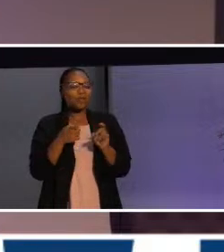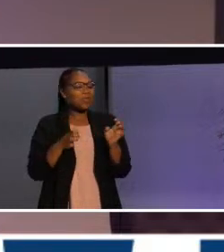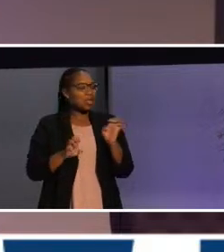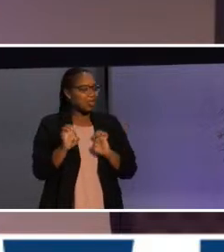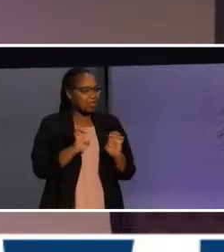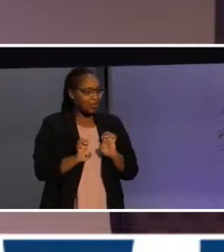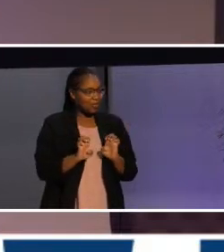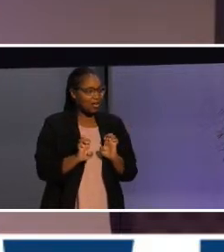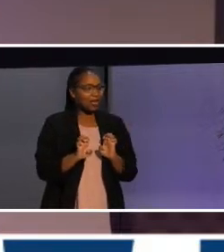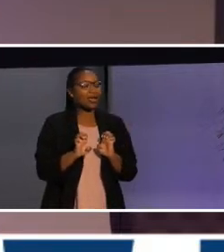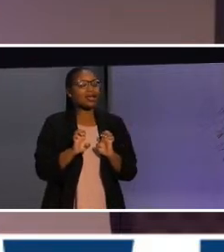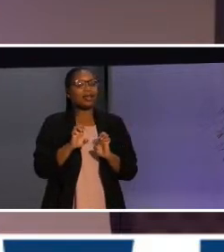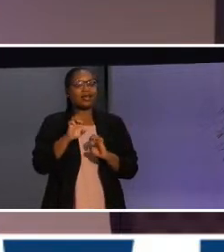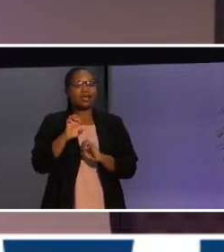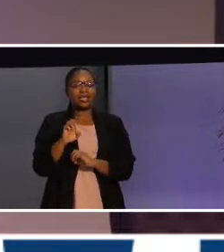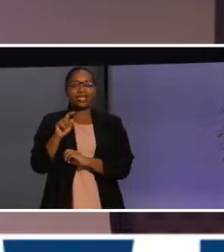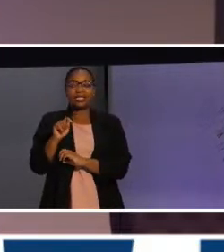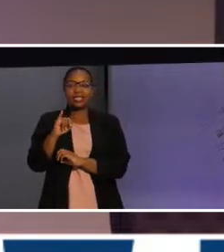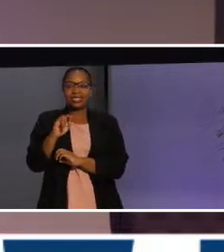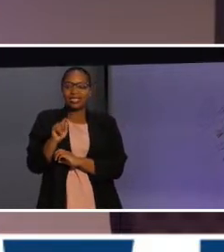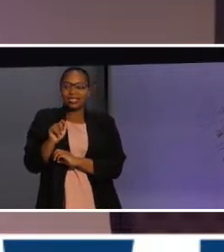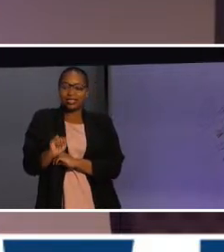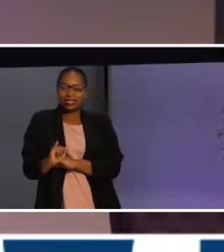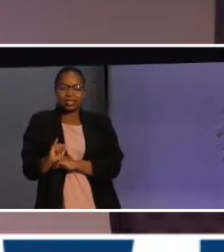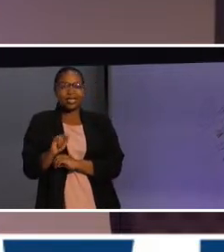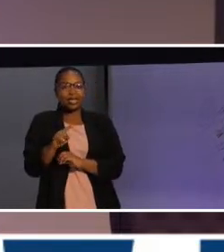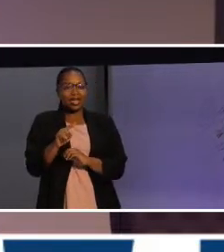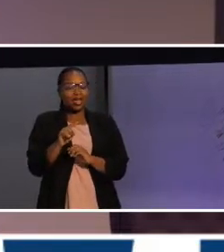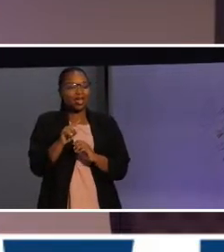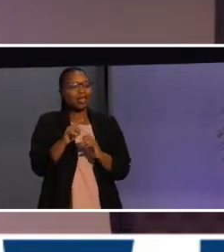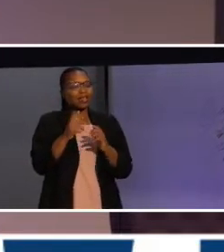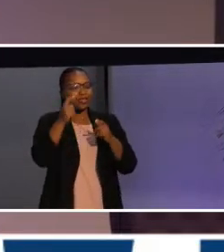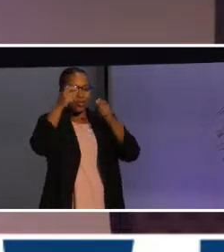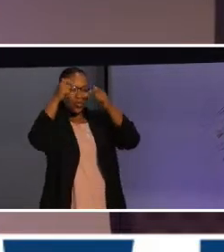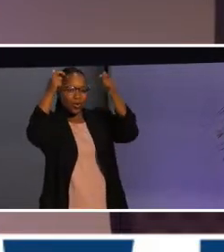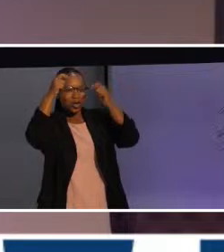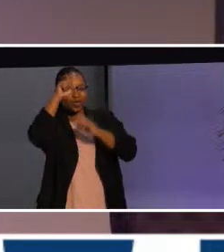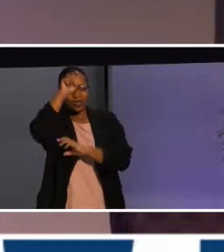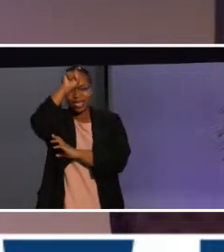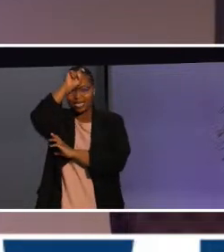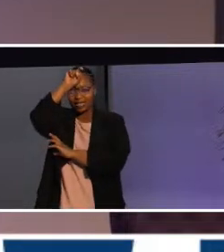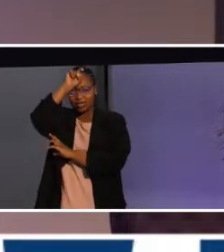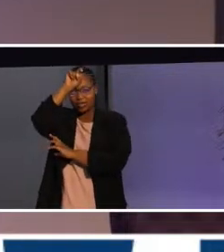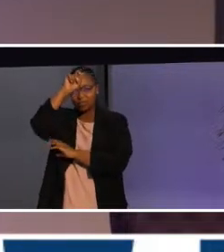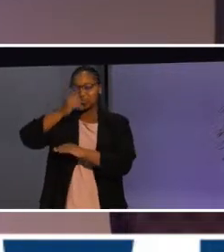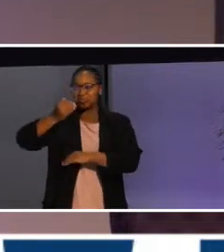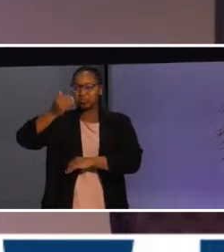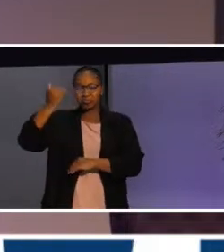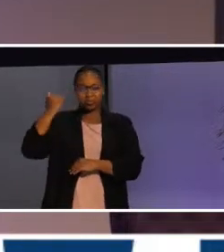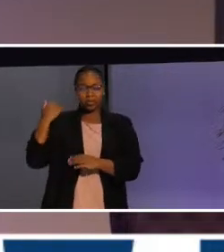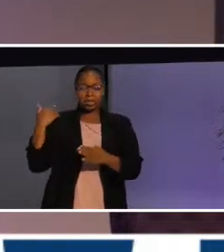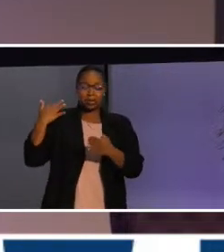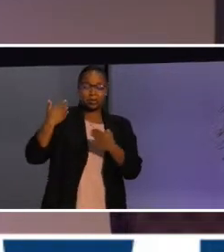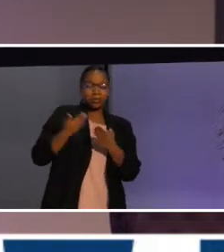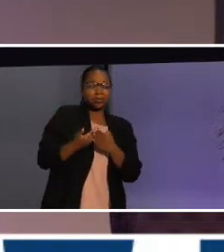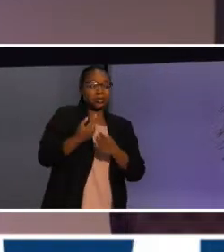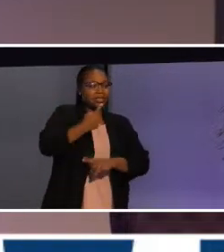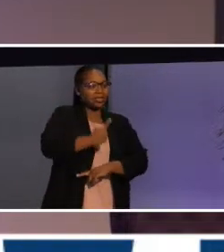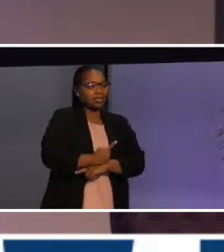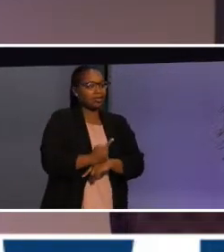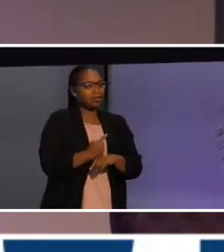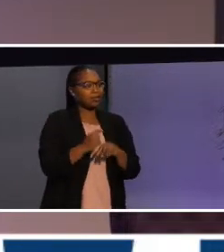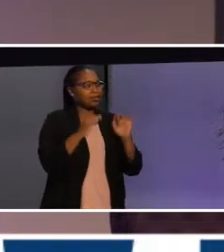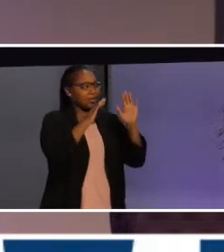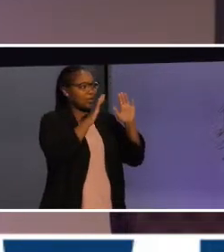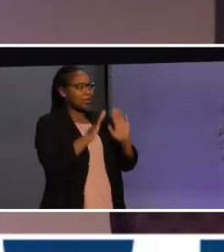Nefertiti, and the Queen of Egypt's ancient Kemet. To this day, these amazing